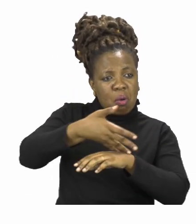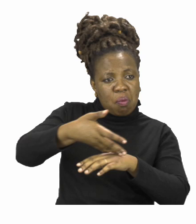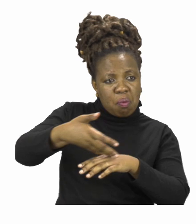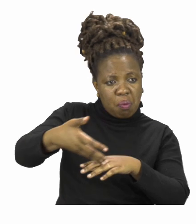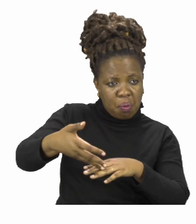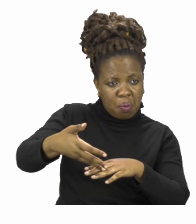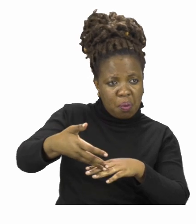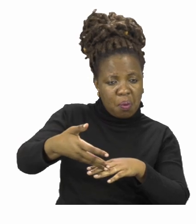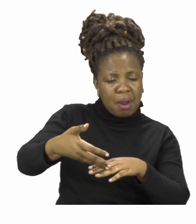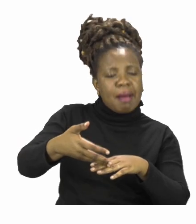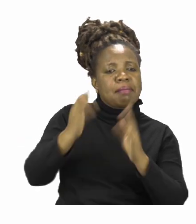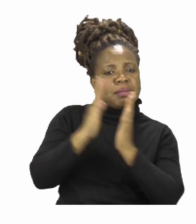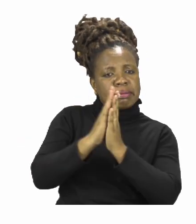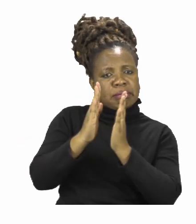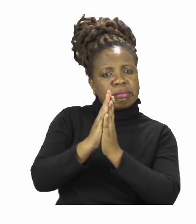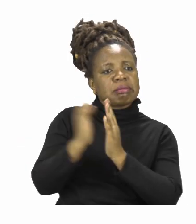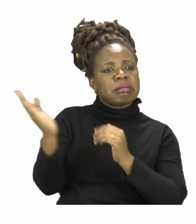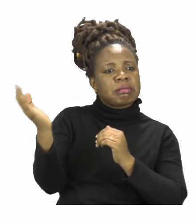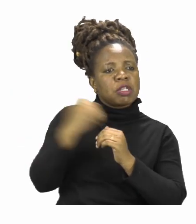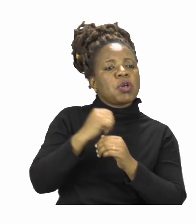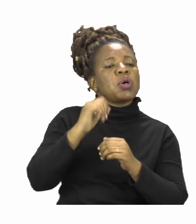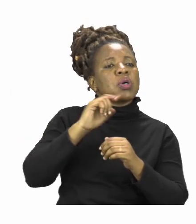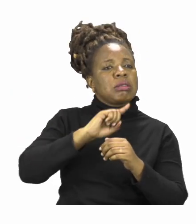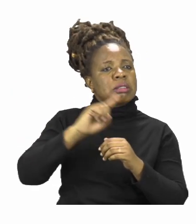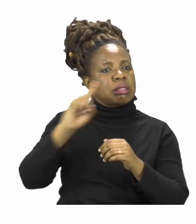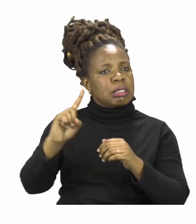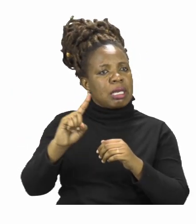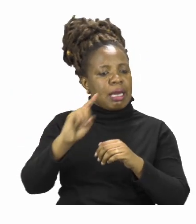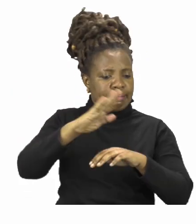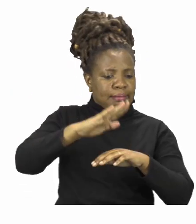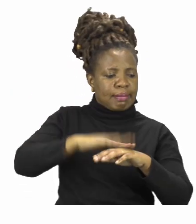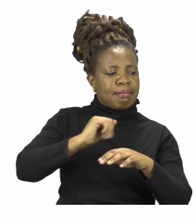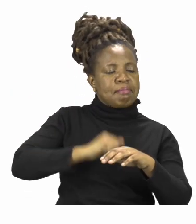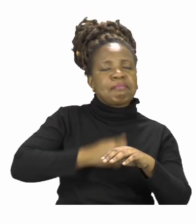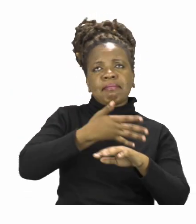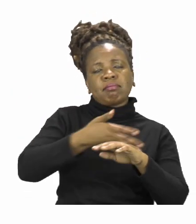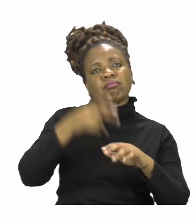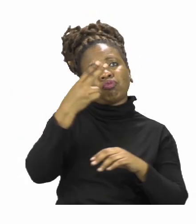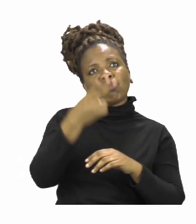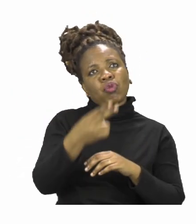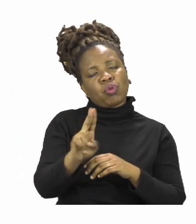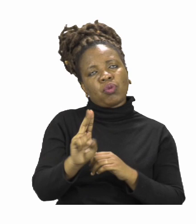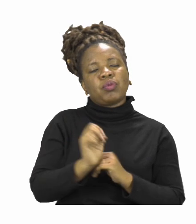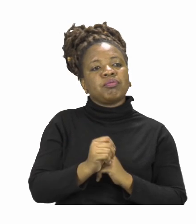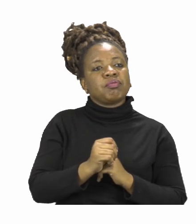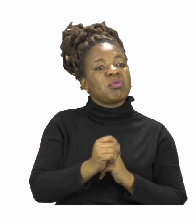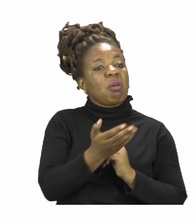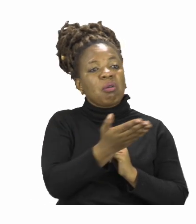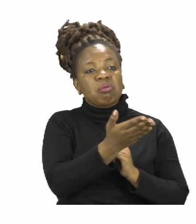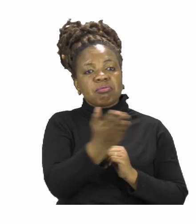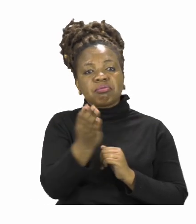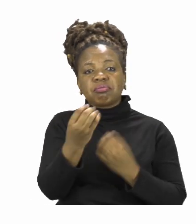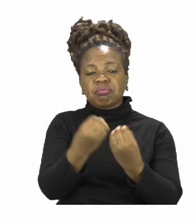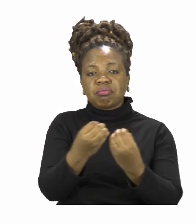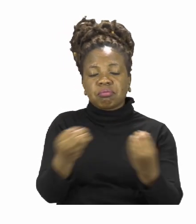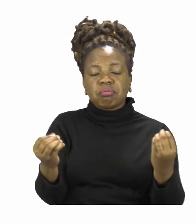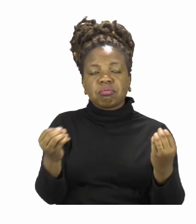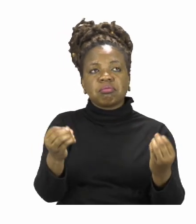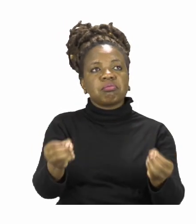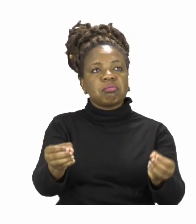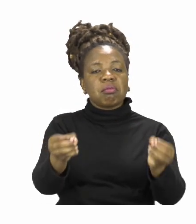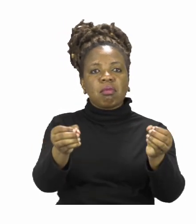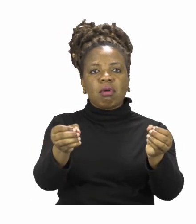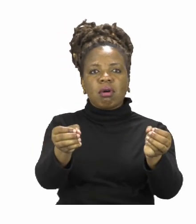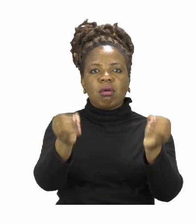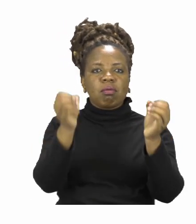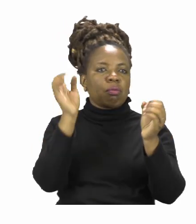touch my blood. Everyone listened in silence. as Doris explained to them that she